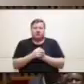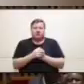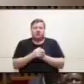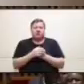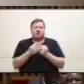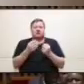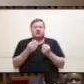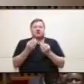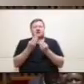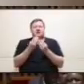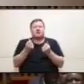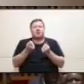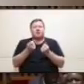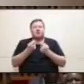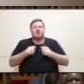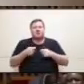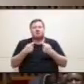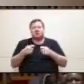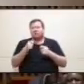Expenditure, which comes to about